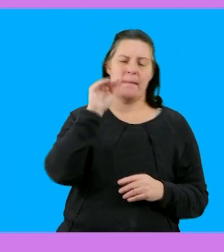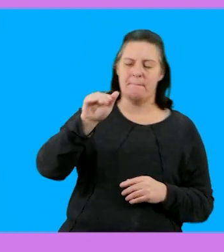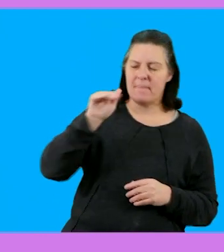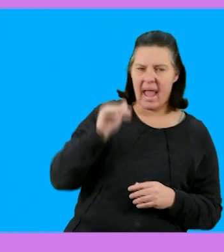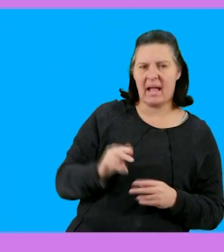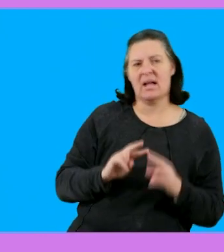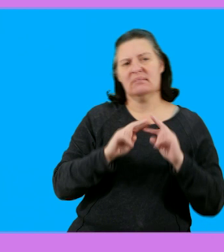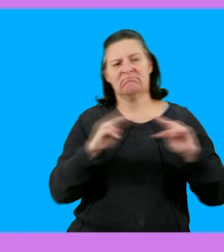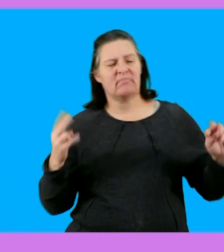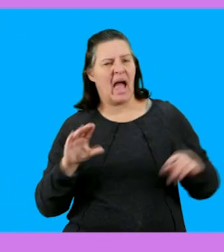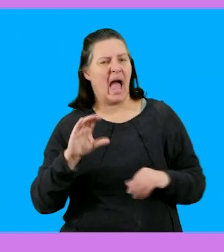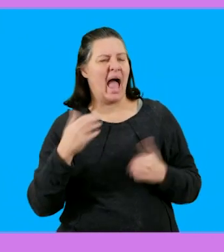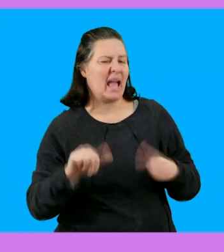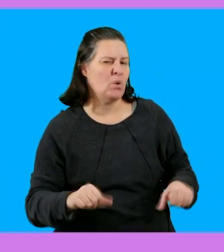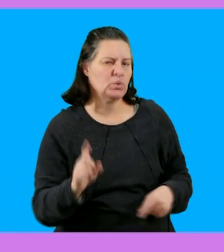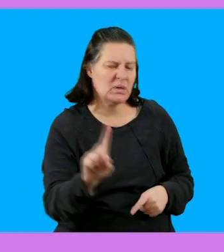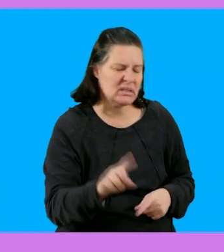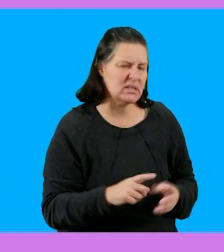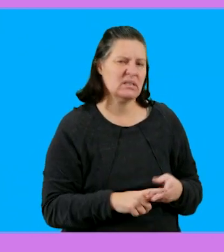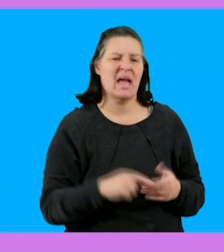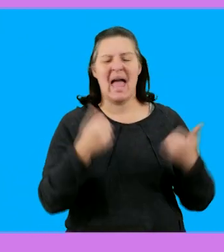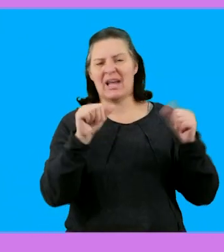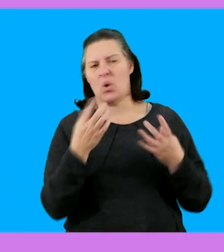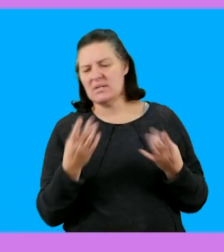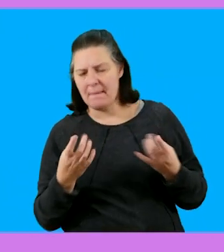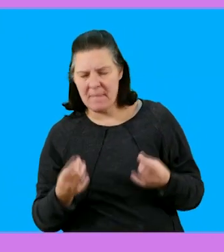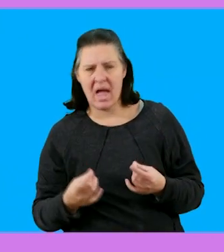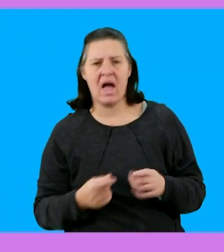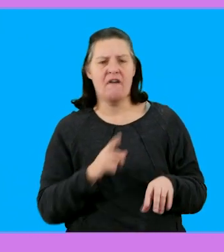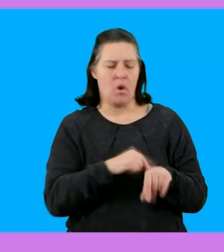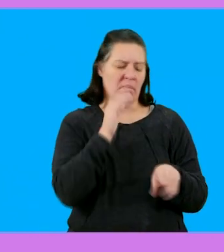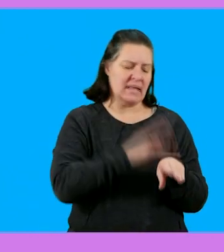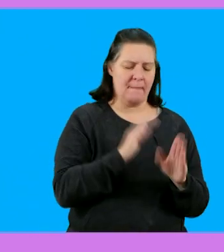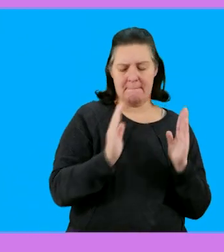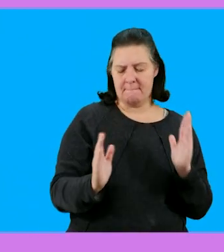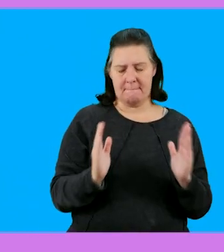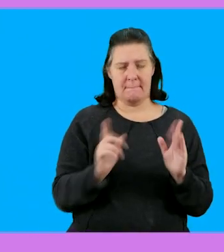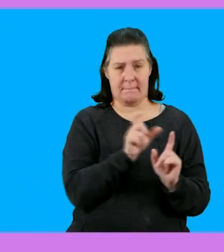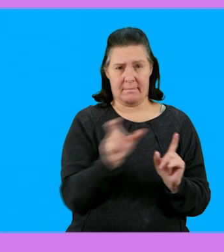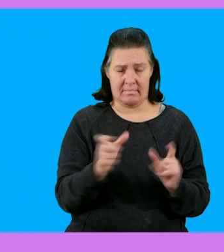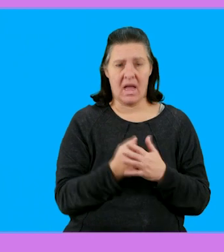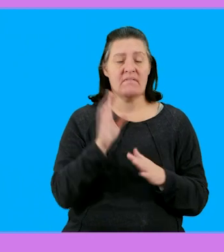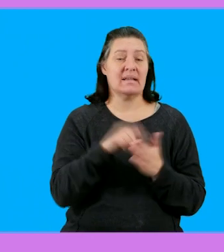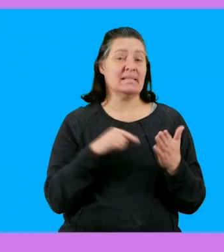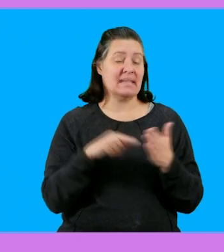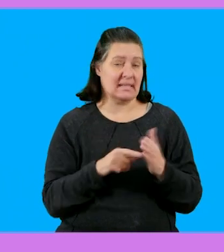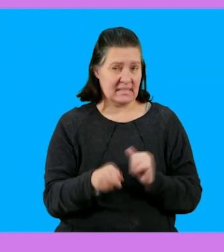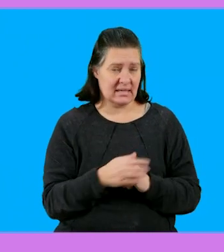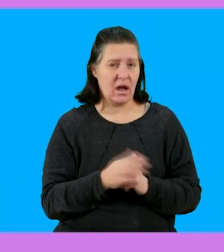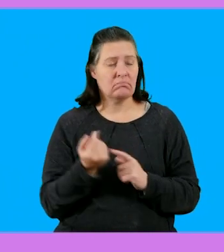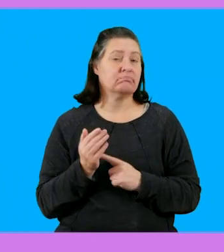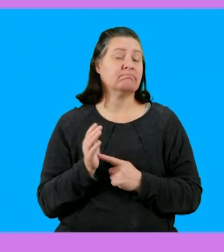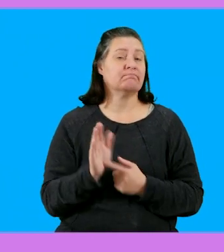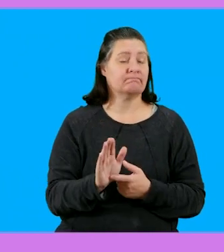well as what type of account it is, the account number, the statement period. Then important is where we have our date, right, where